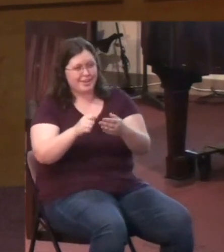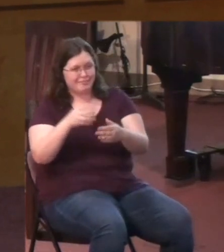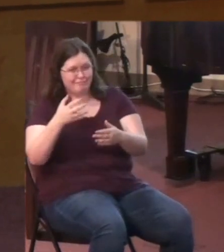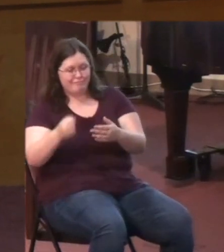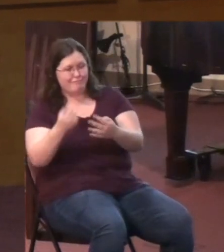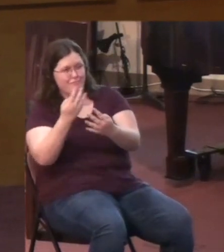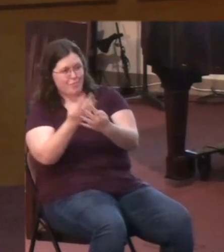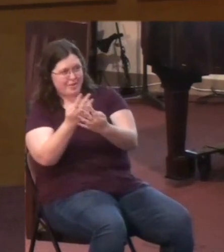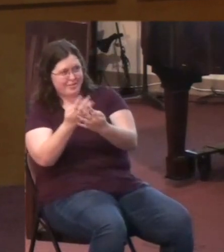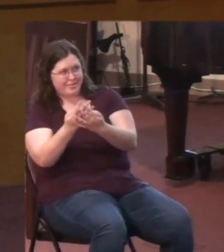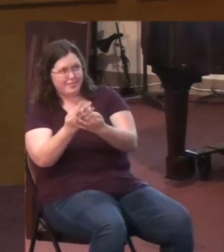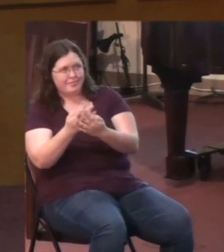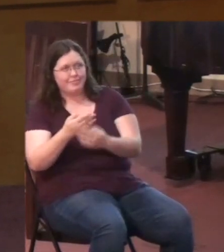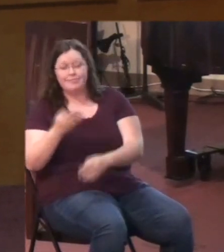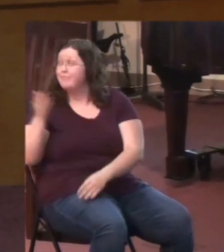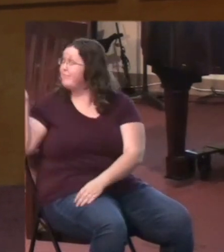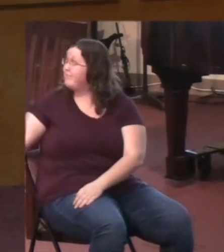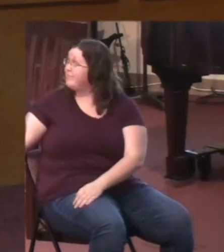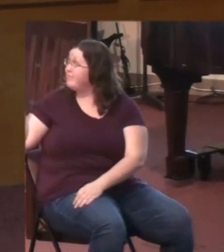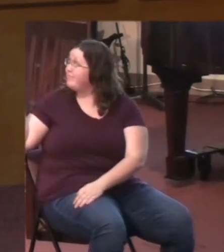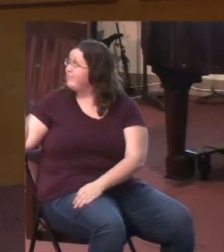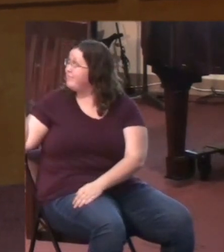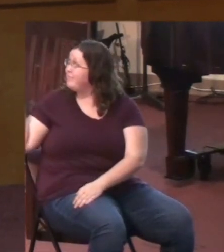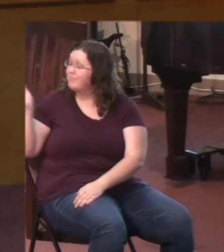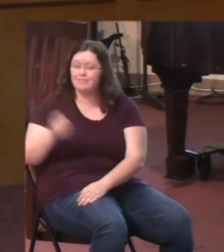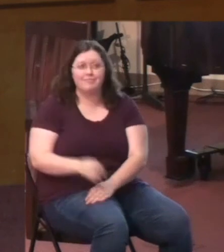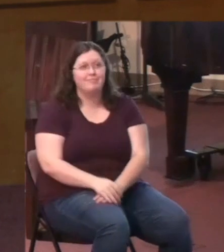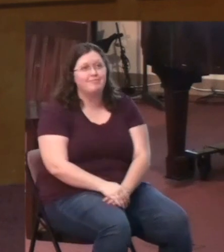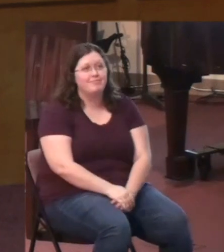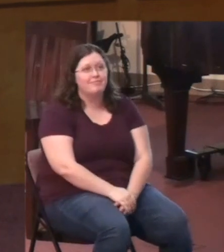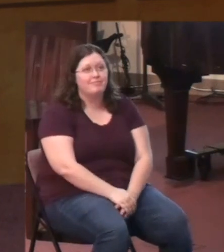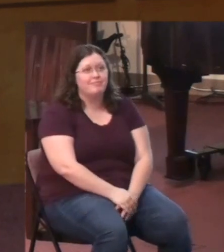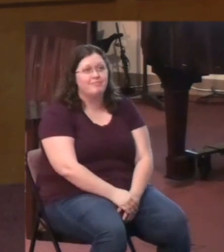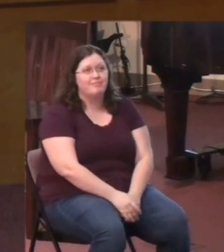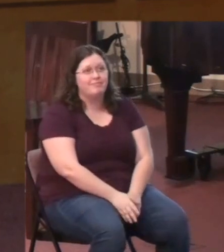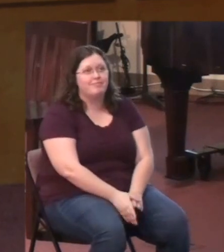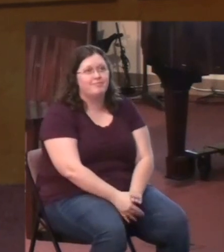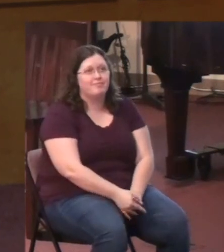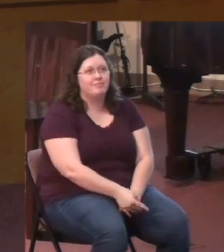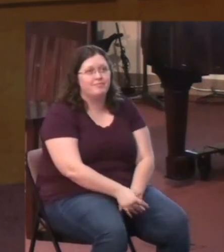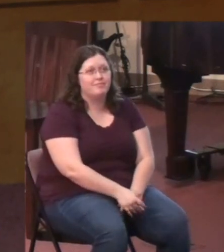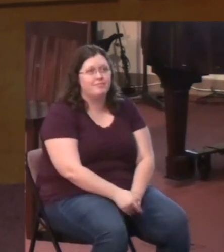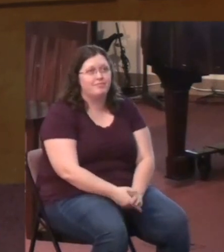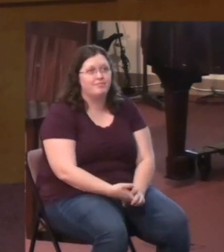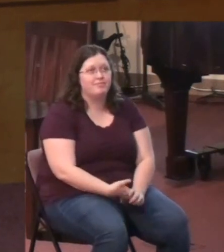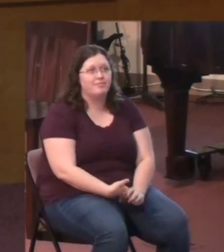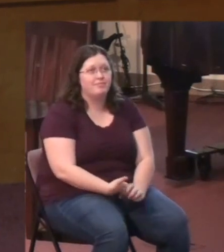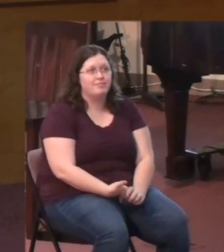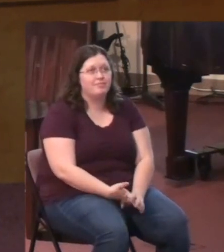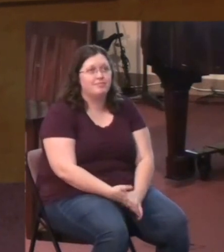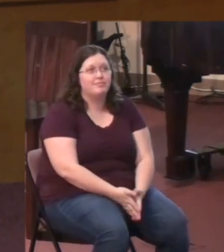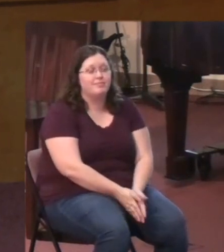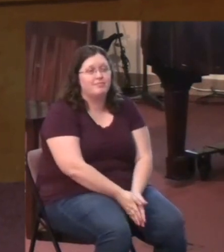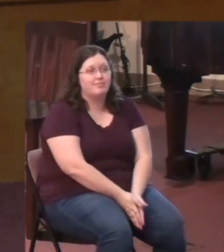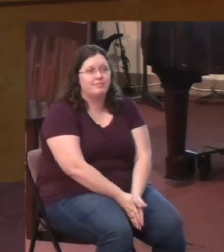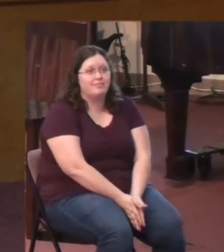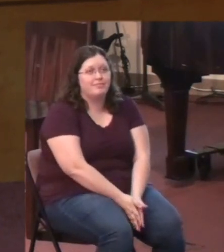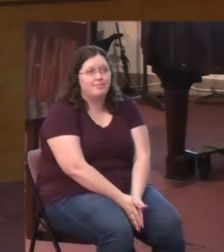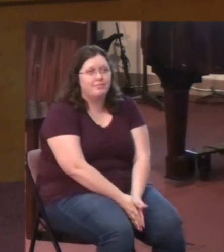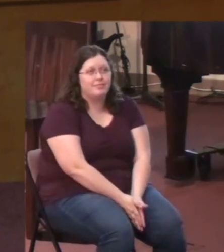therefore beg you to lead a life worthy of the calling to which you have been called, with all humility and